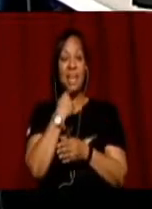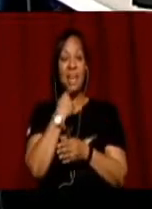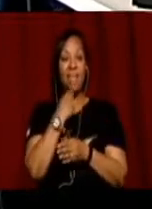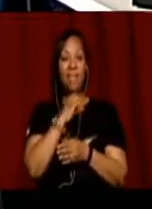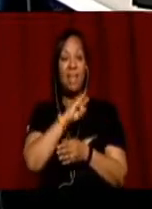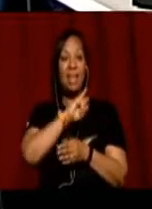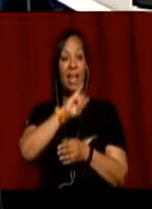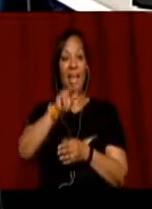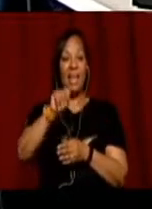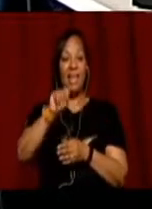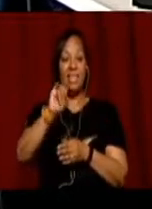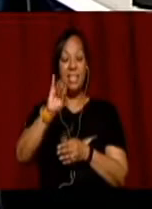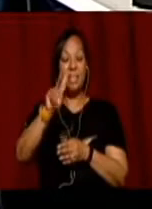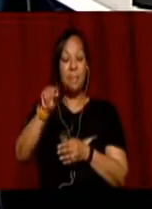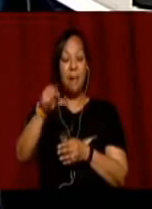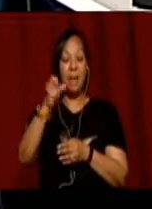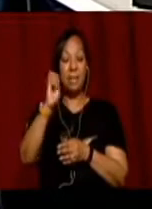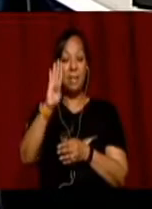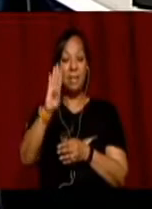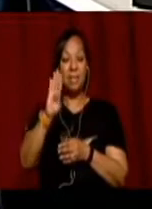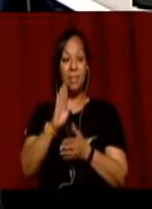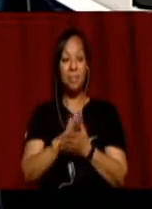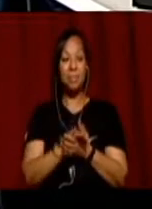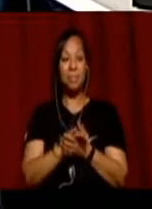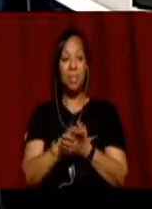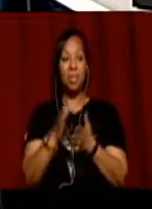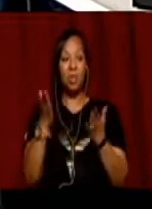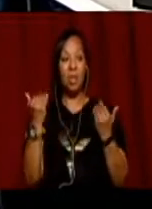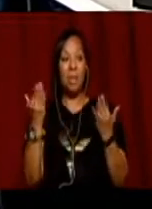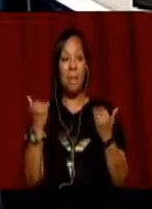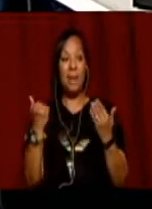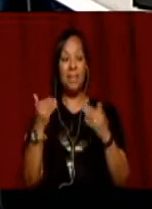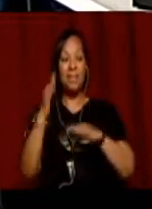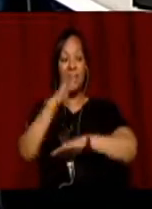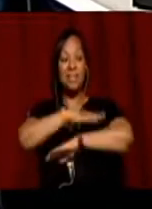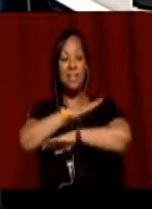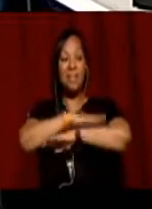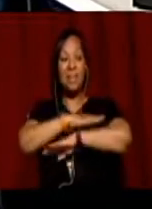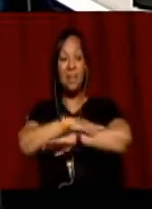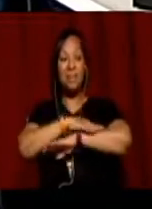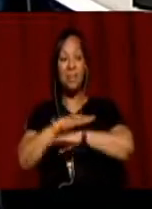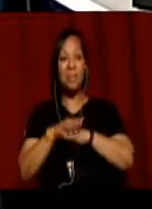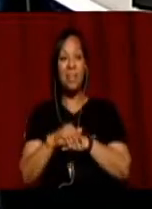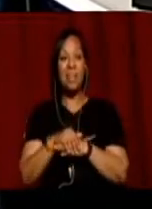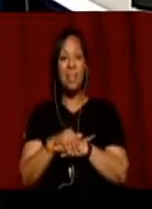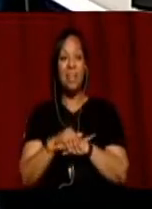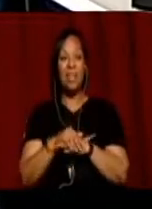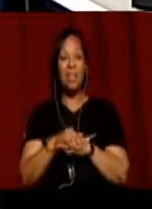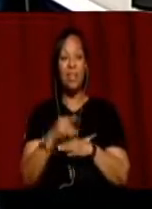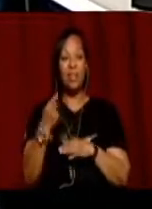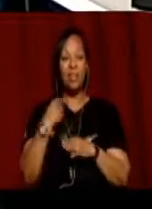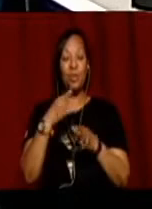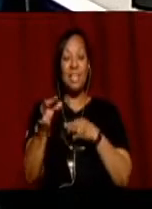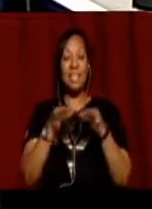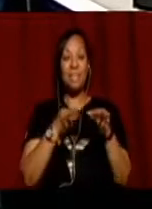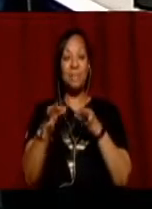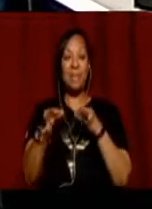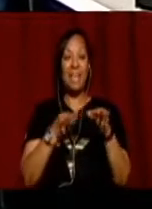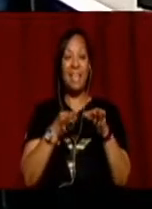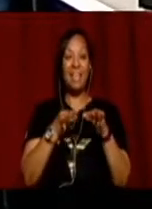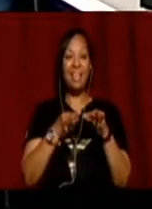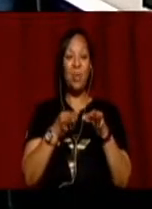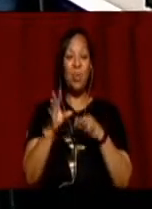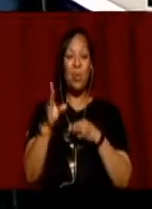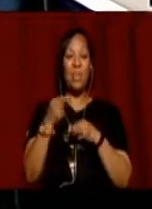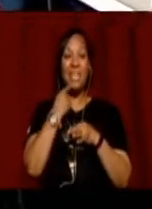my system that are fighting against it. All right, well, you guys can come back to the table. I want one of you to explain what he said through his